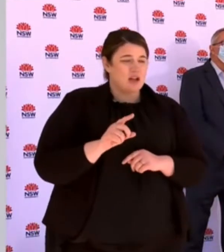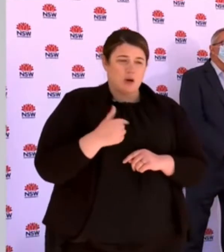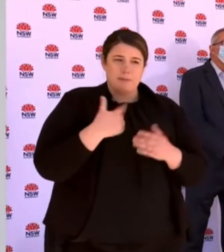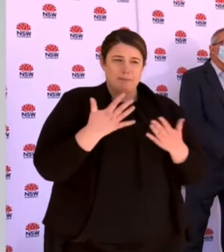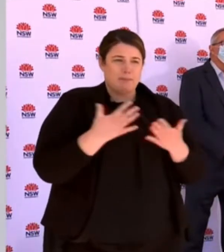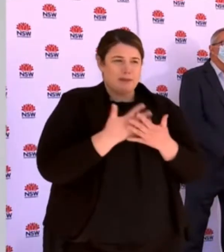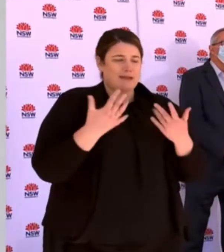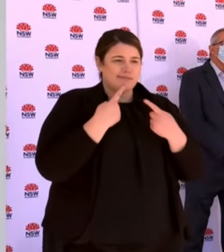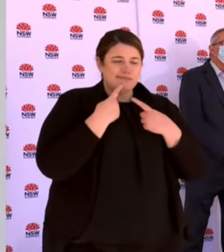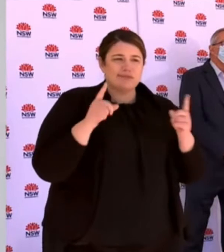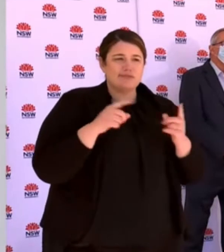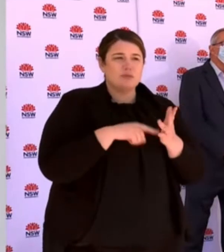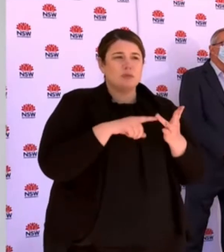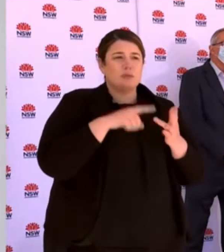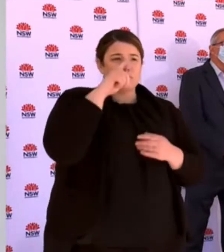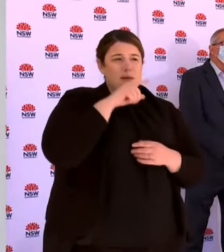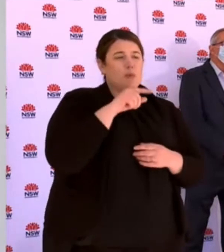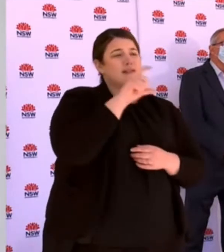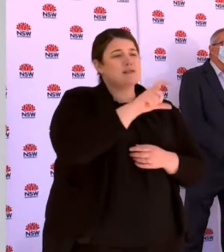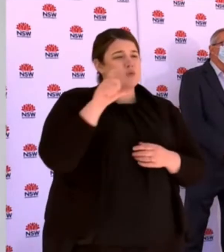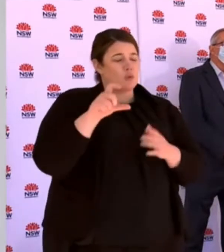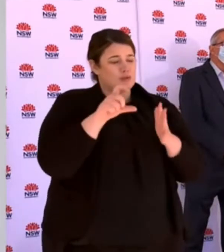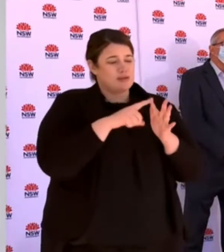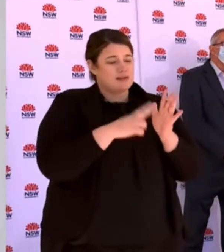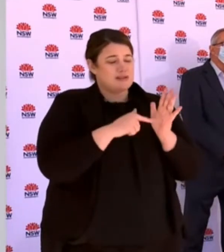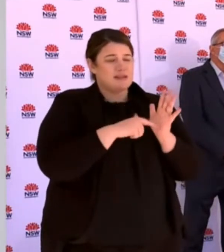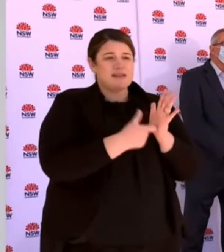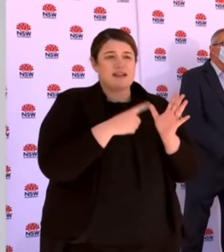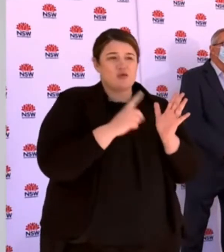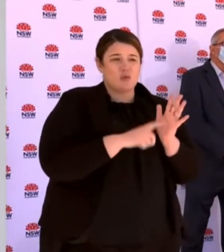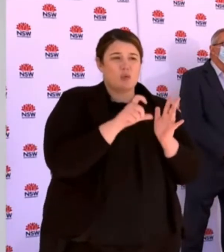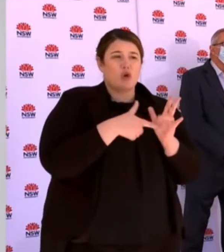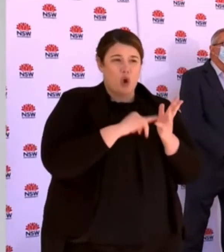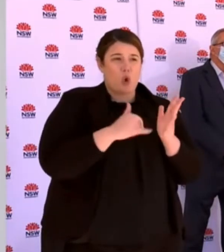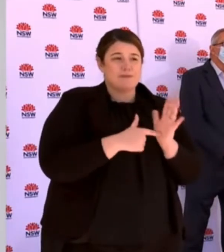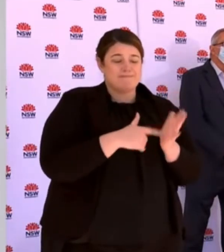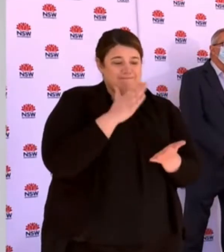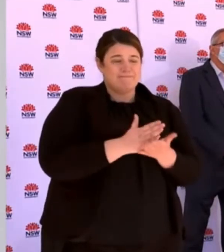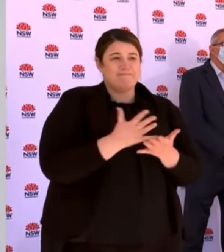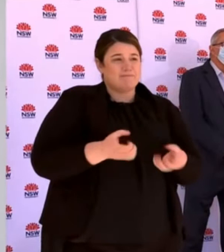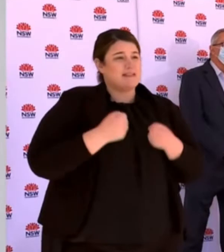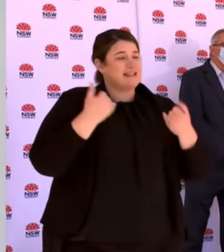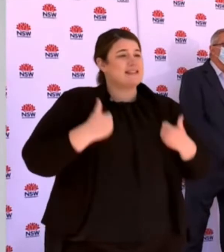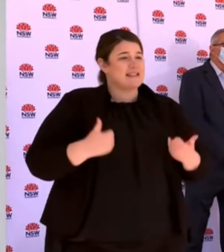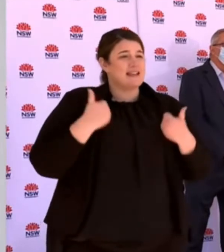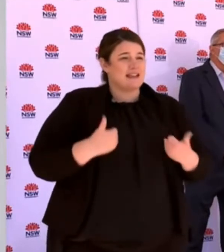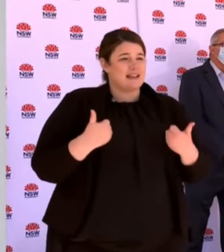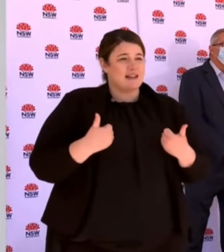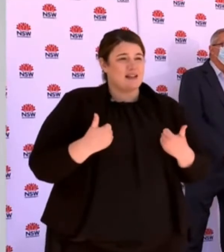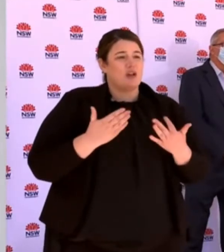want to just give a big call out to some people in the Central Coast who had acquired the infection